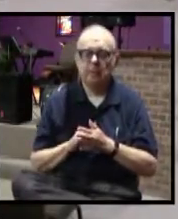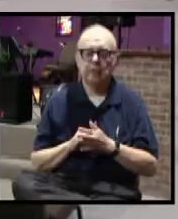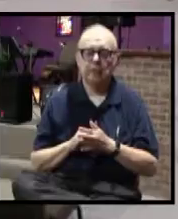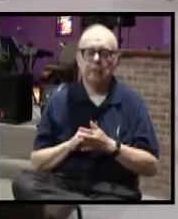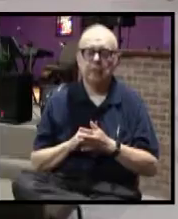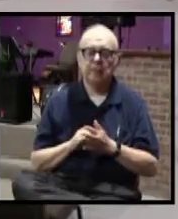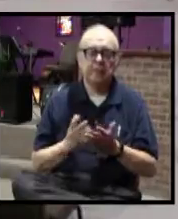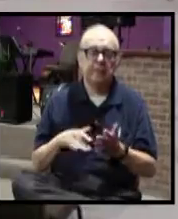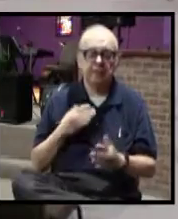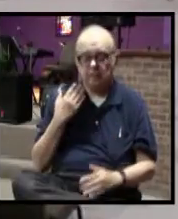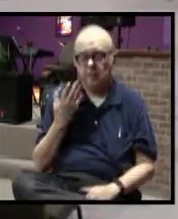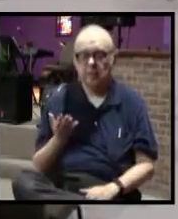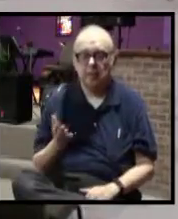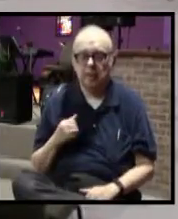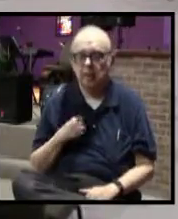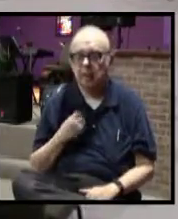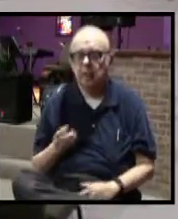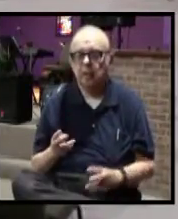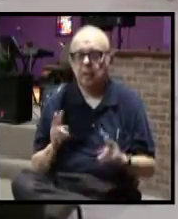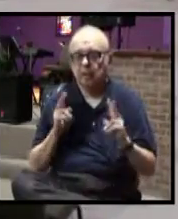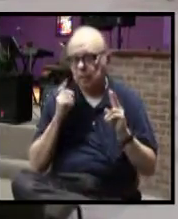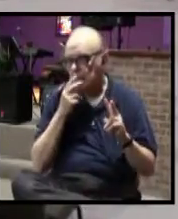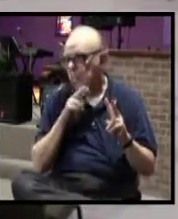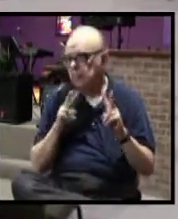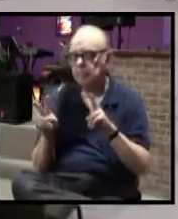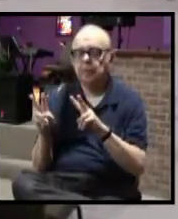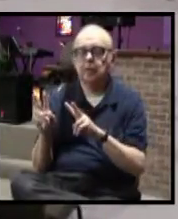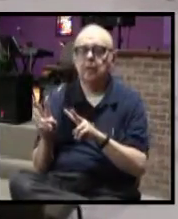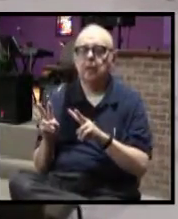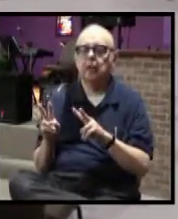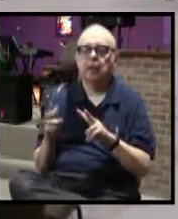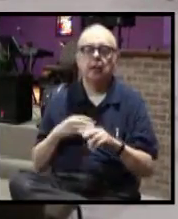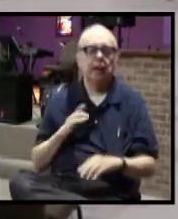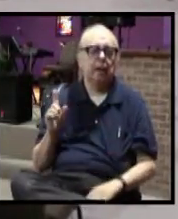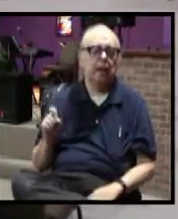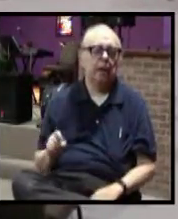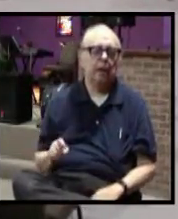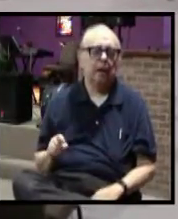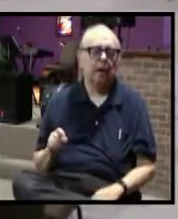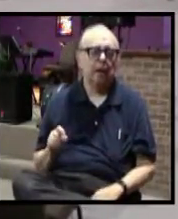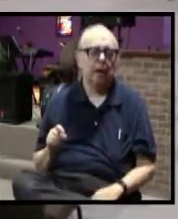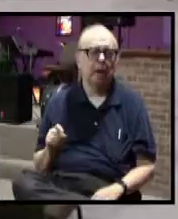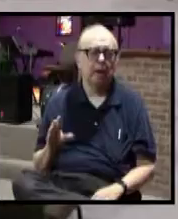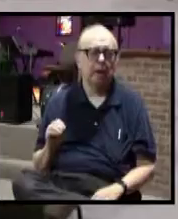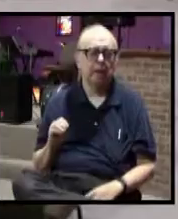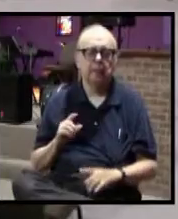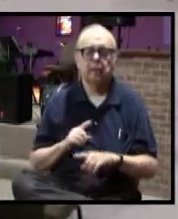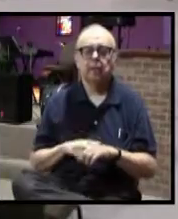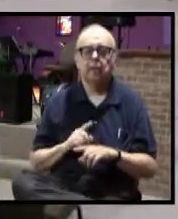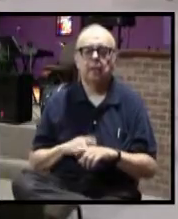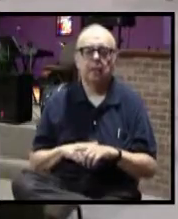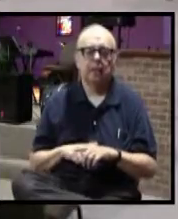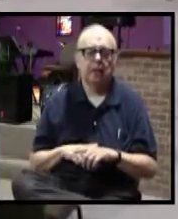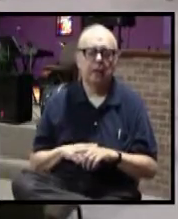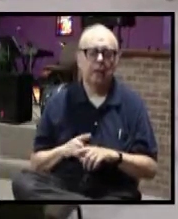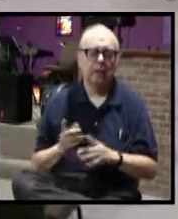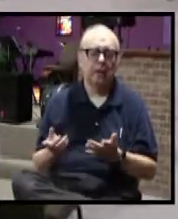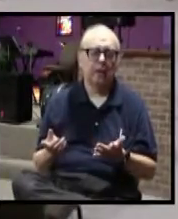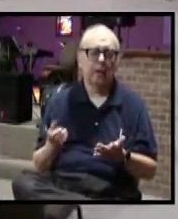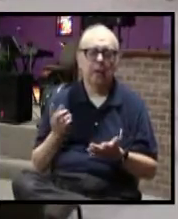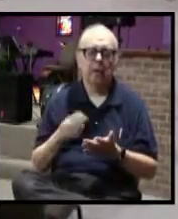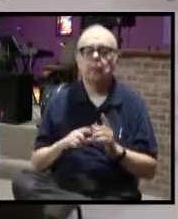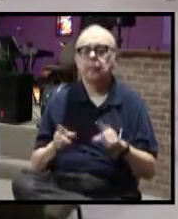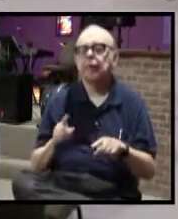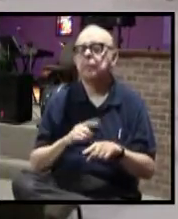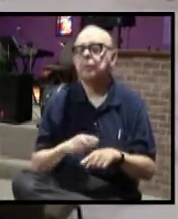you're not used to it, it's normal to feel embarrassed. And you will have all the eyes in the room upon you. He will ask the same question 50 times in a short period of time.